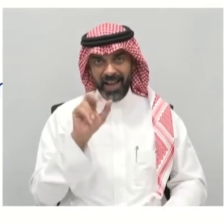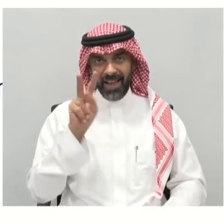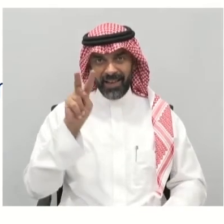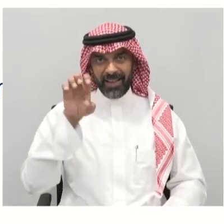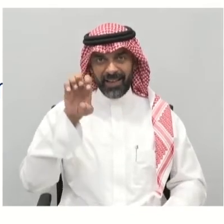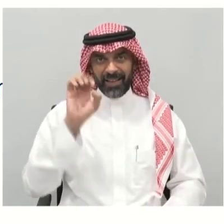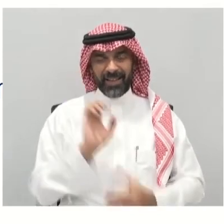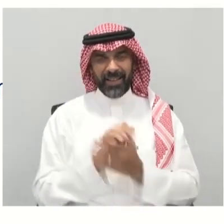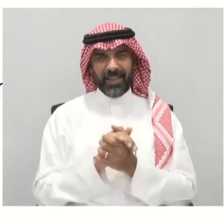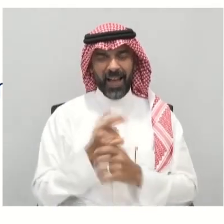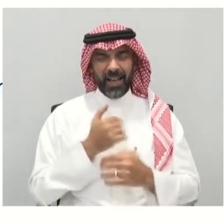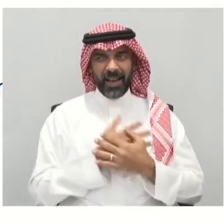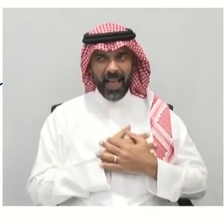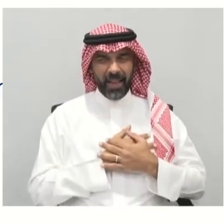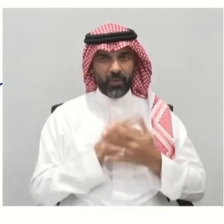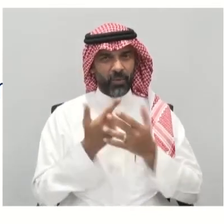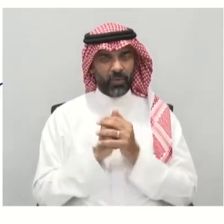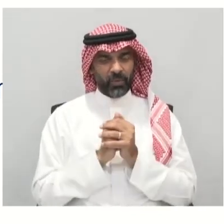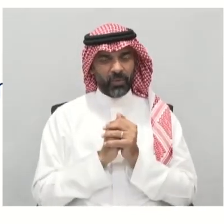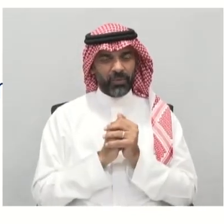we can say, I like